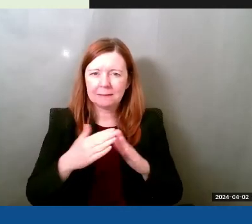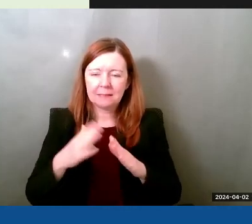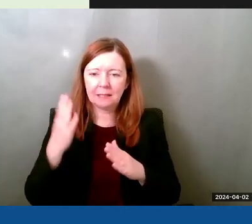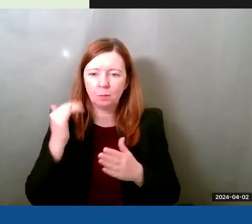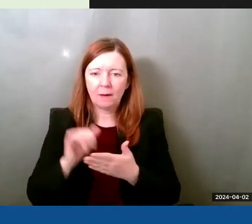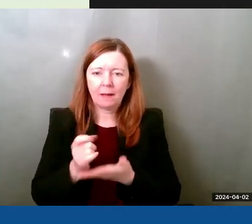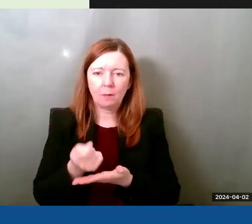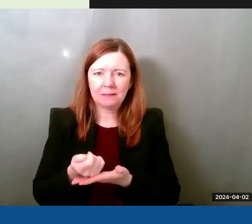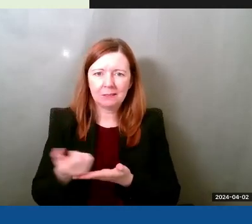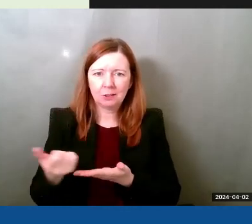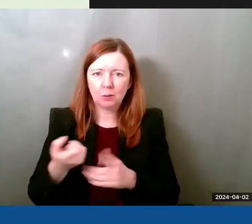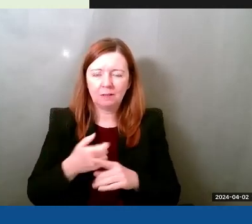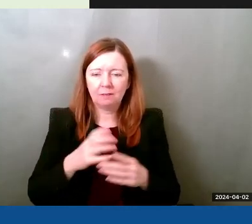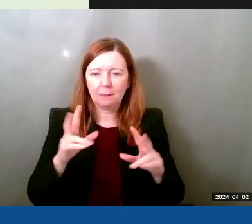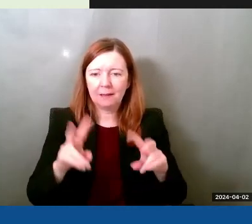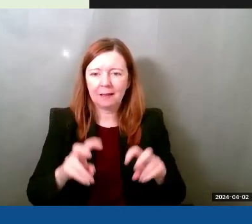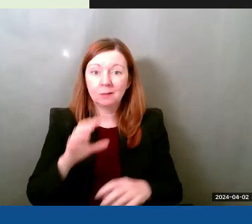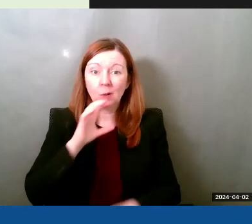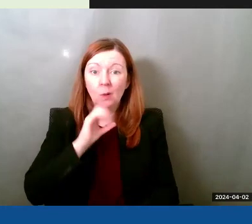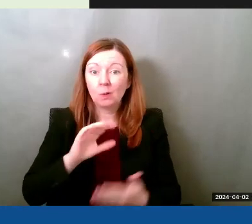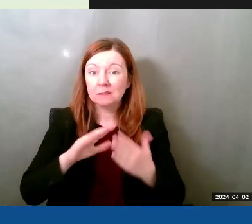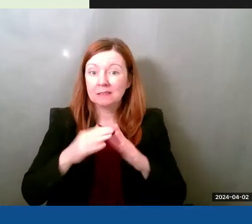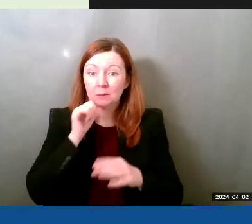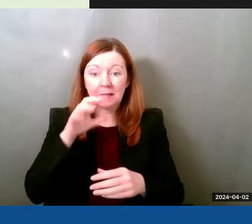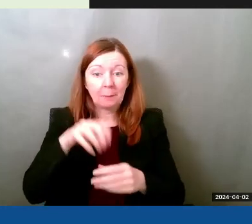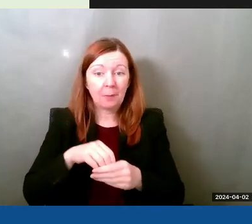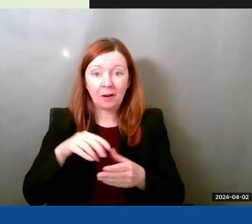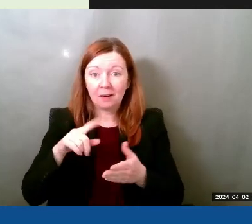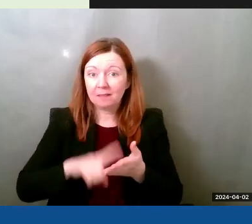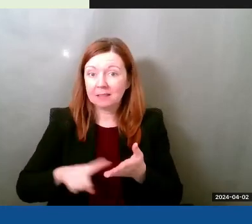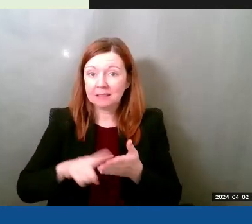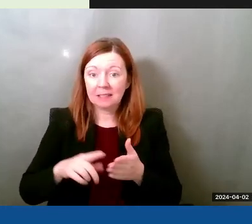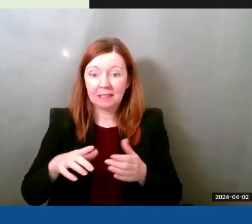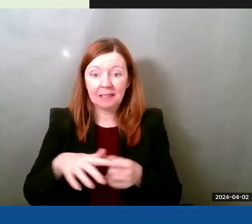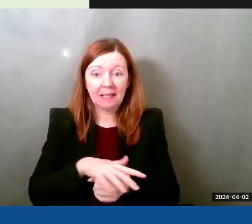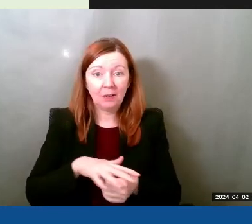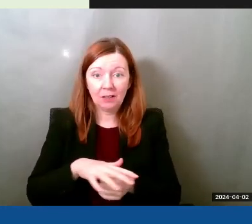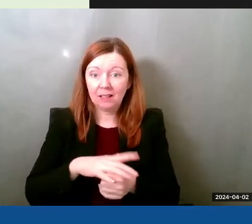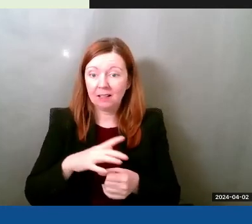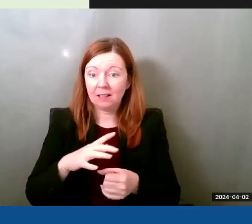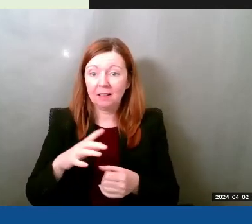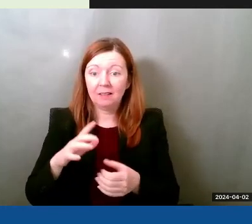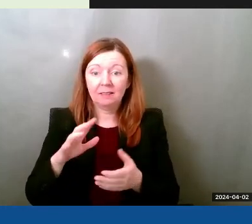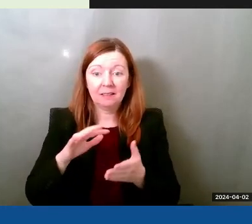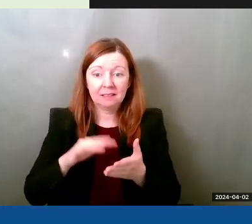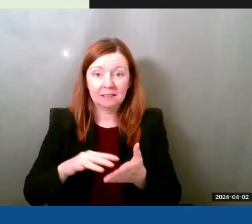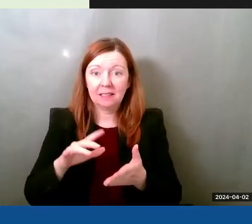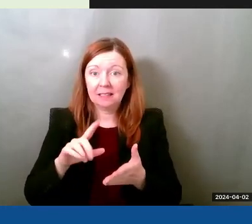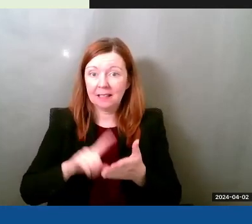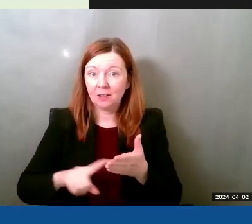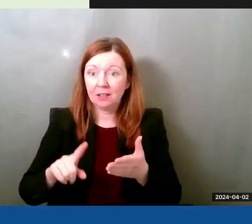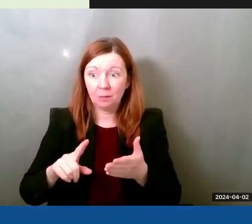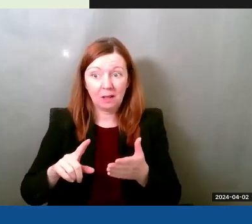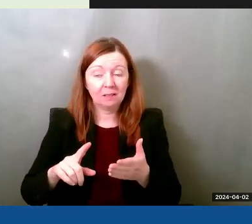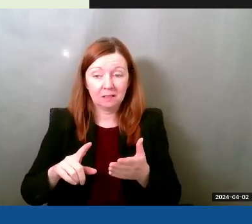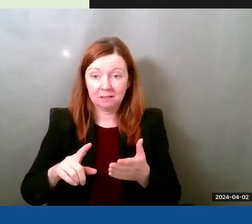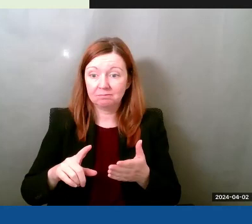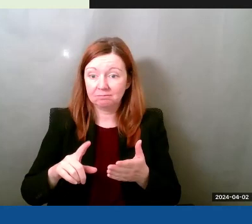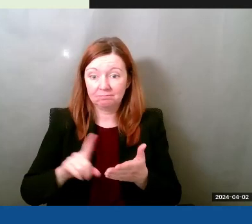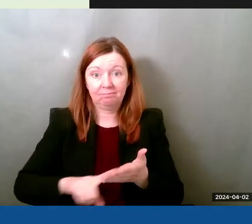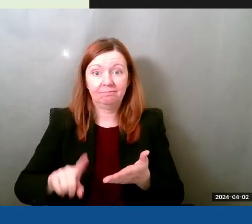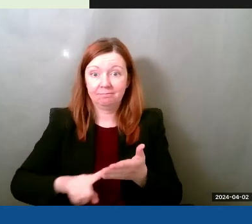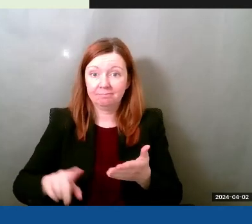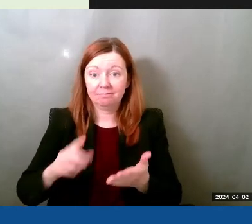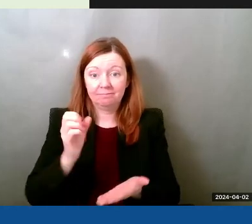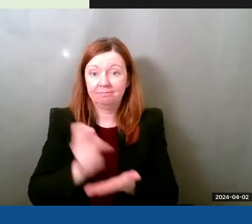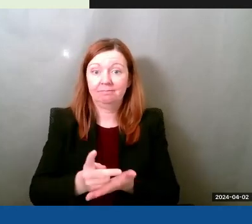from the analysis. So Old City was not part of the study area. The study area has been vetted by local and state